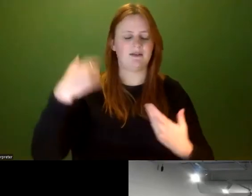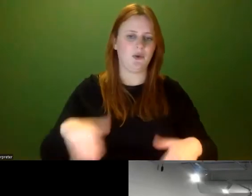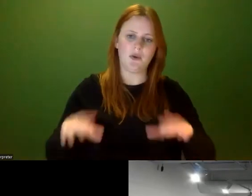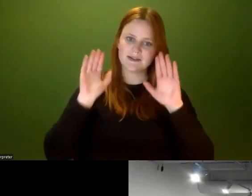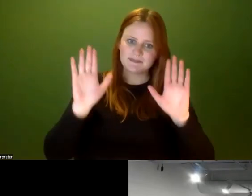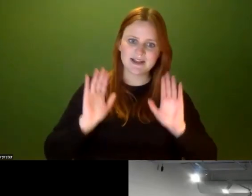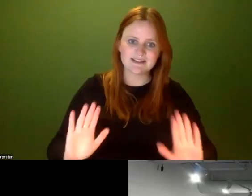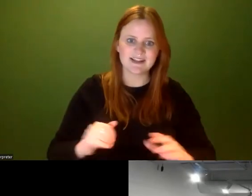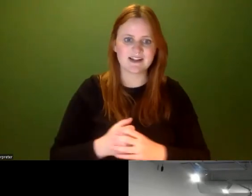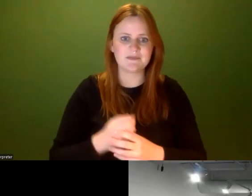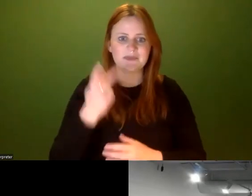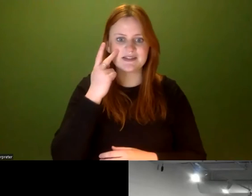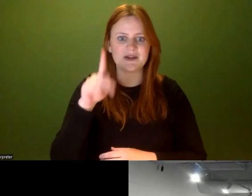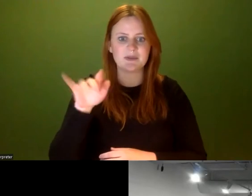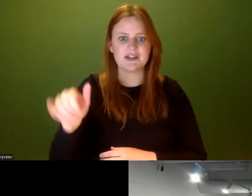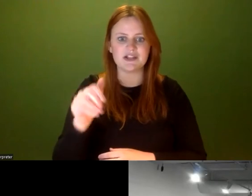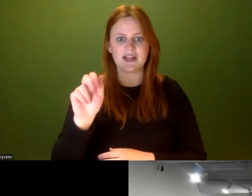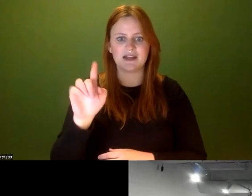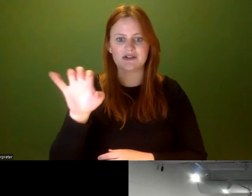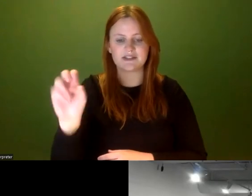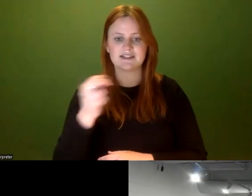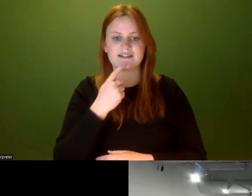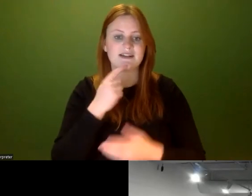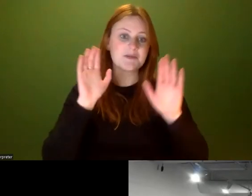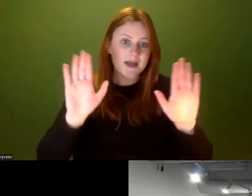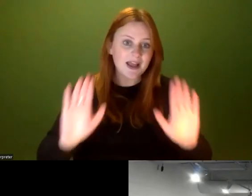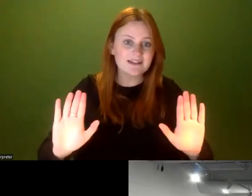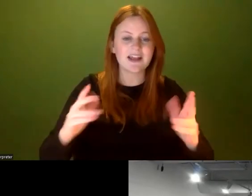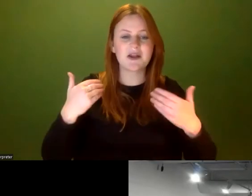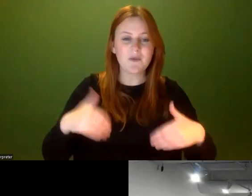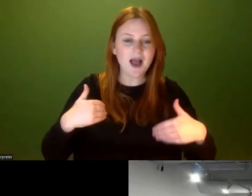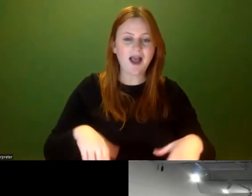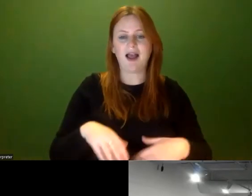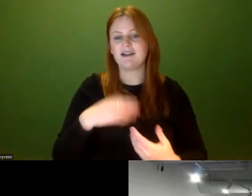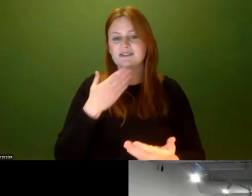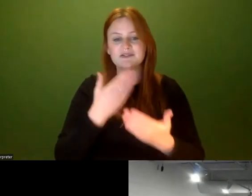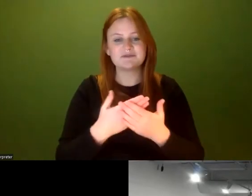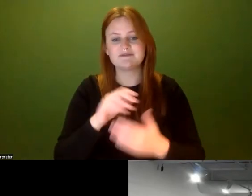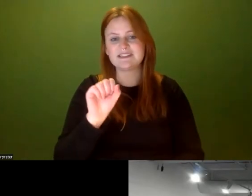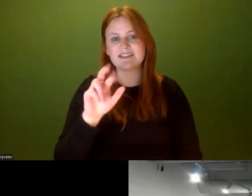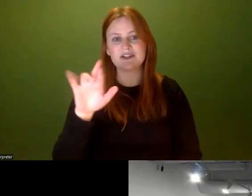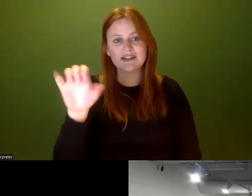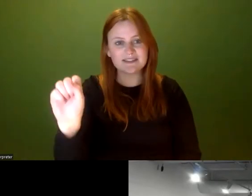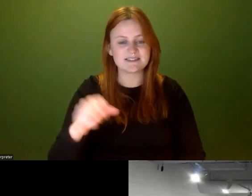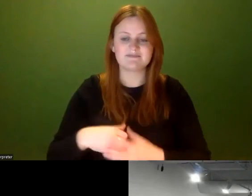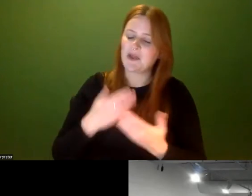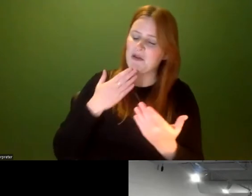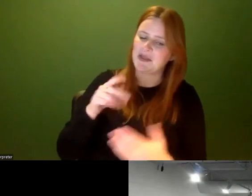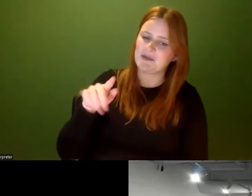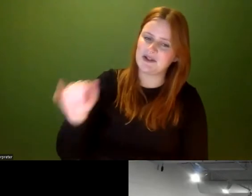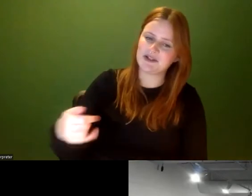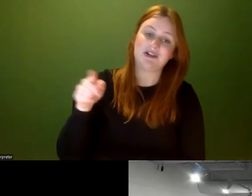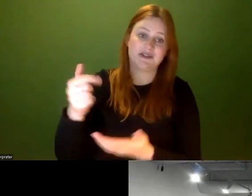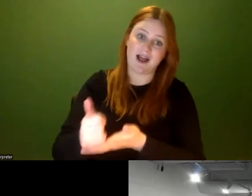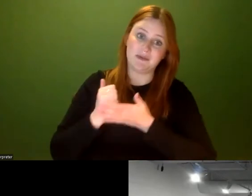I see PJ Anderson has said, that's amazing. Such a great series. Thanks, PJ. She helped.